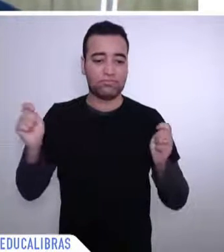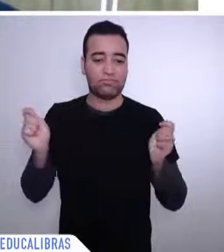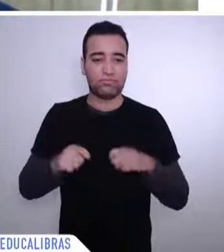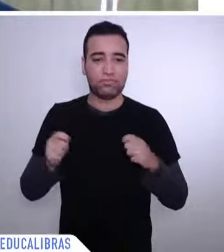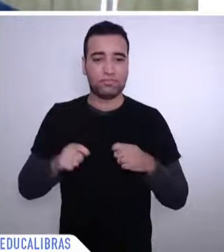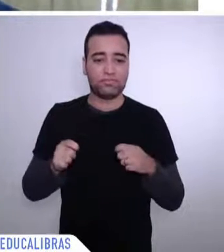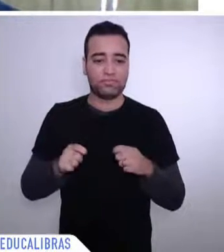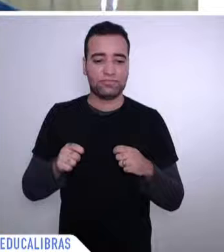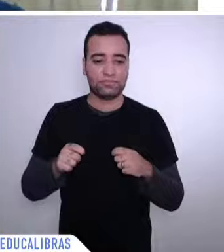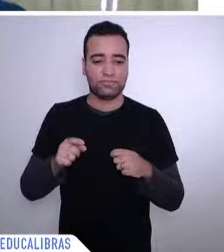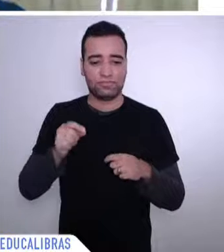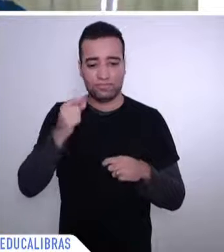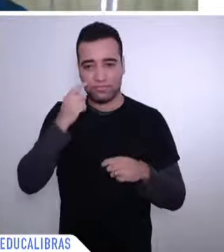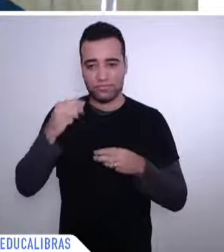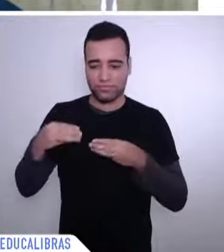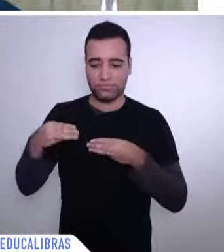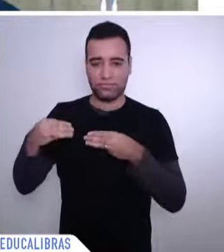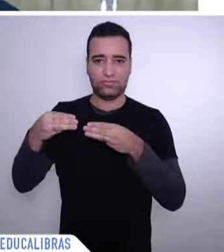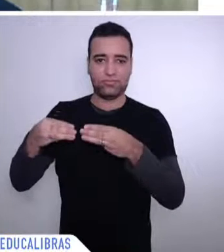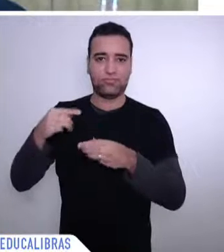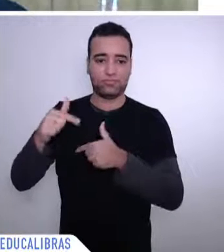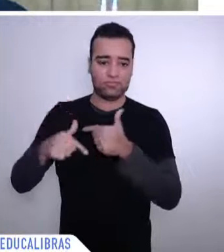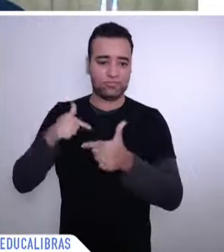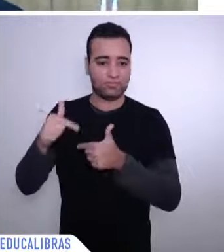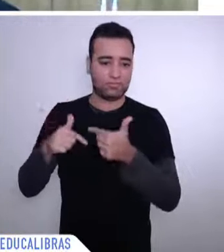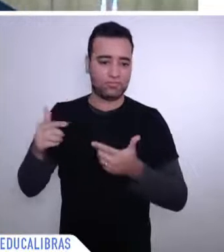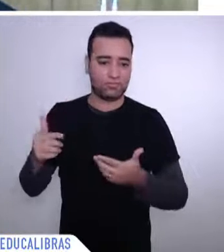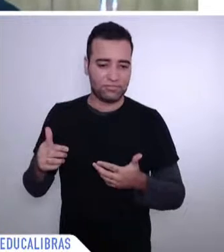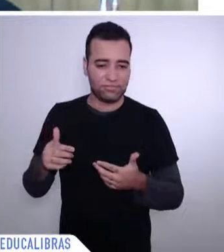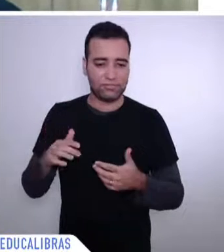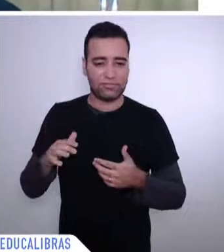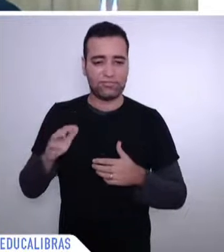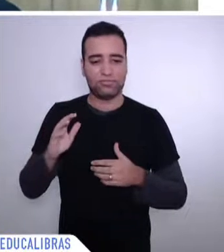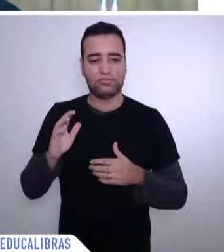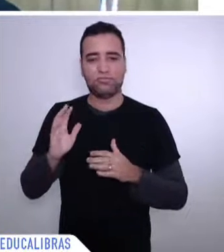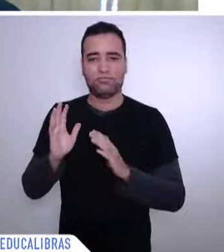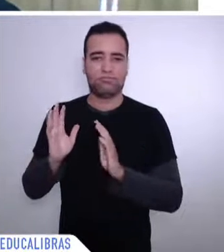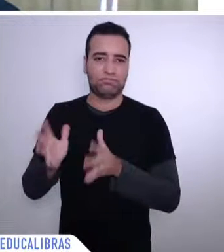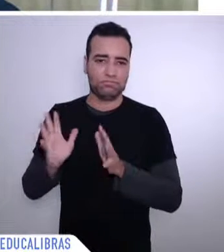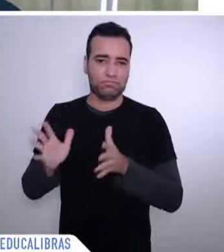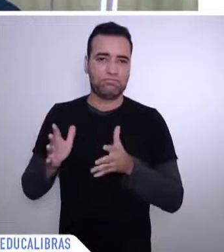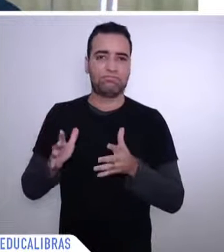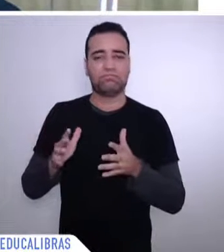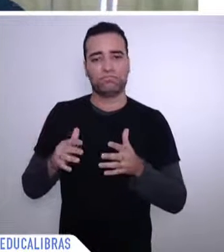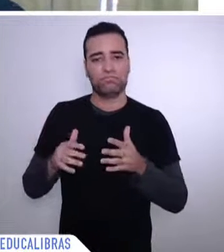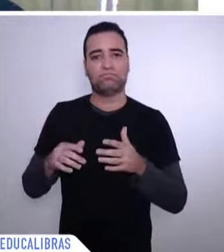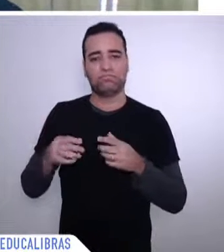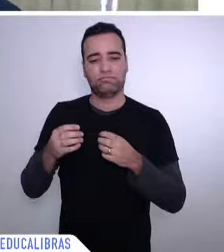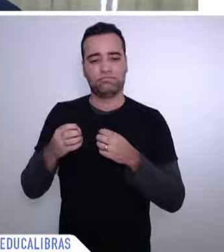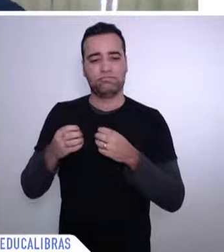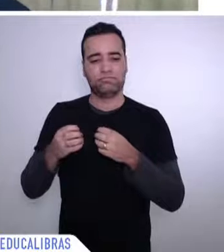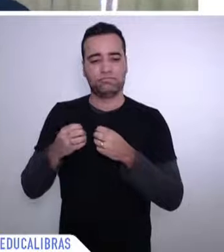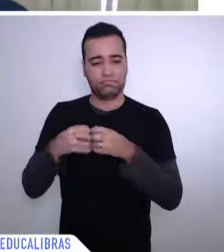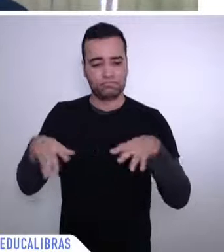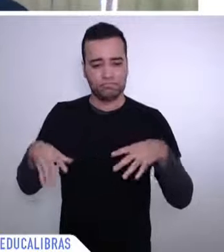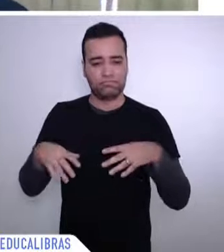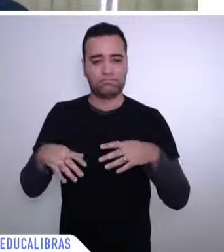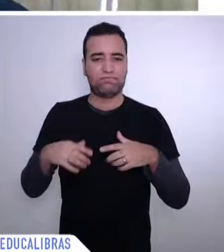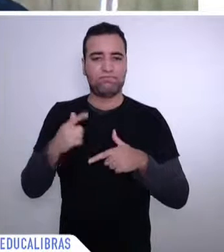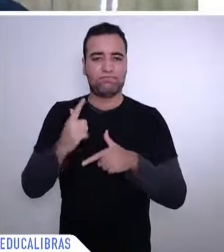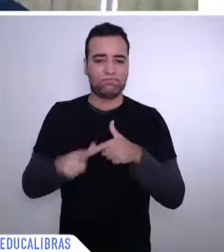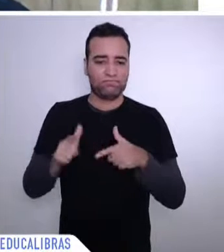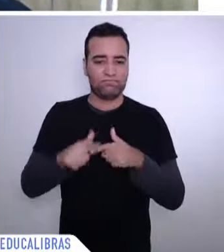Not even the dictatorship was able to remove the Ministry of Work from any term. It has